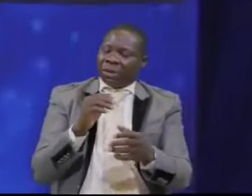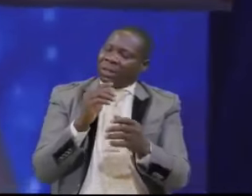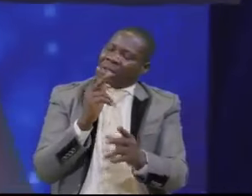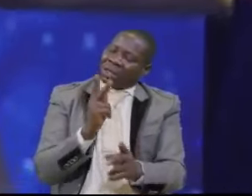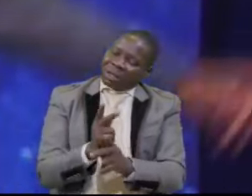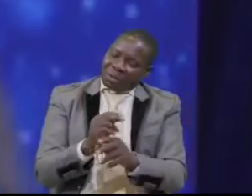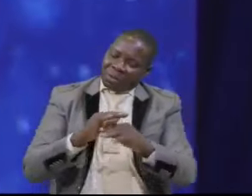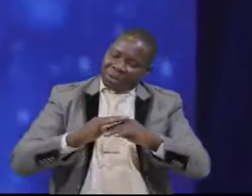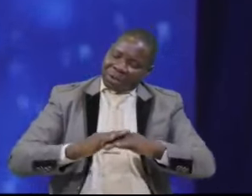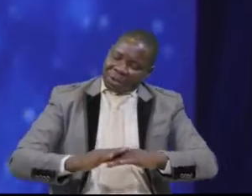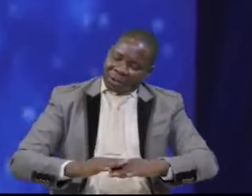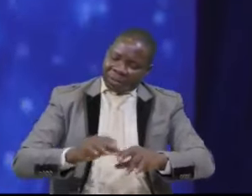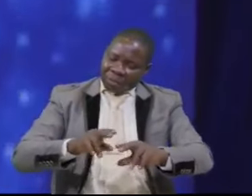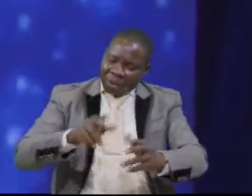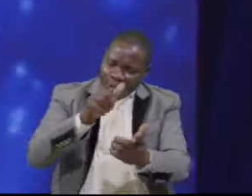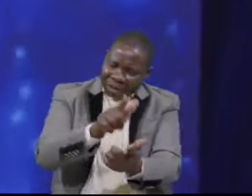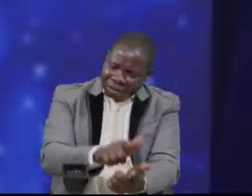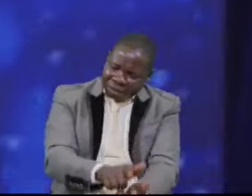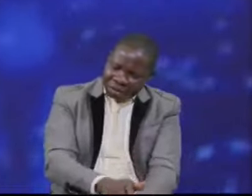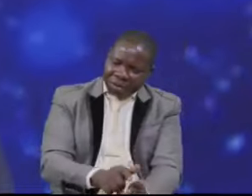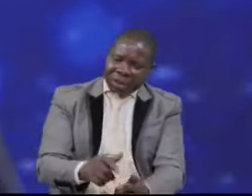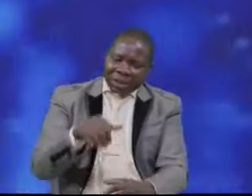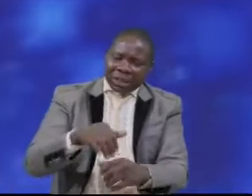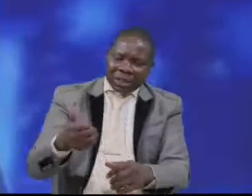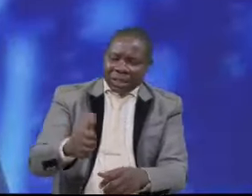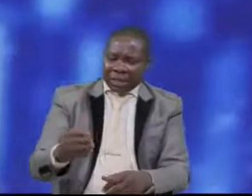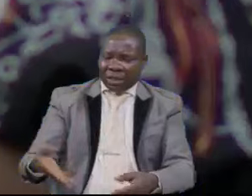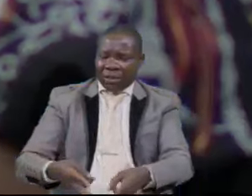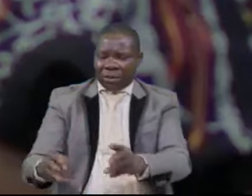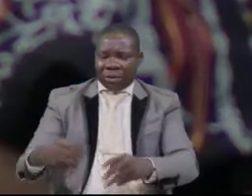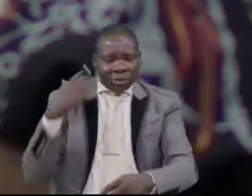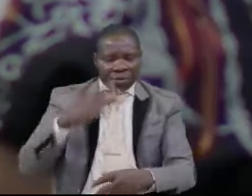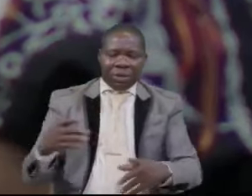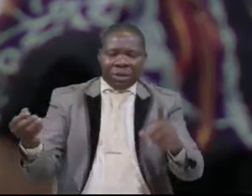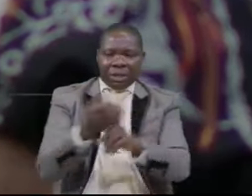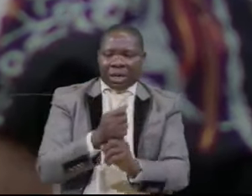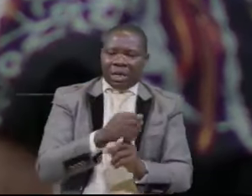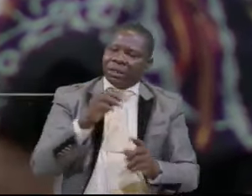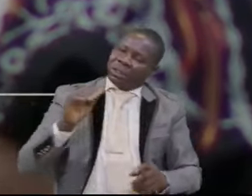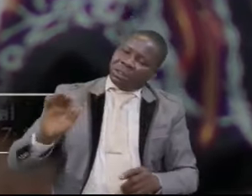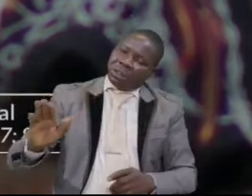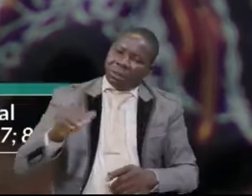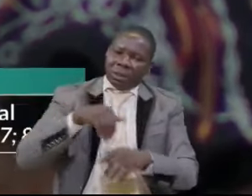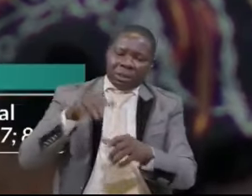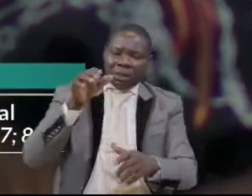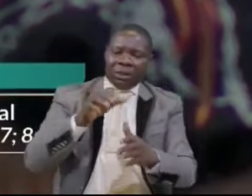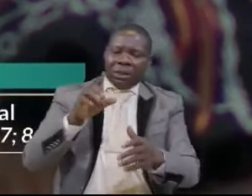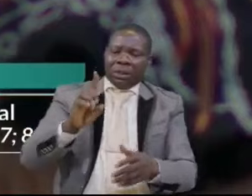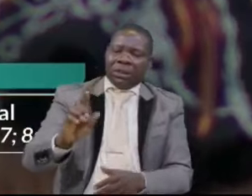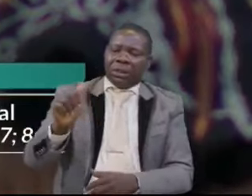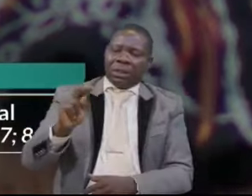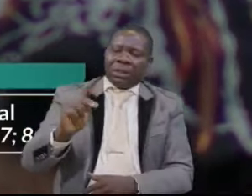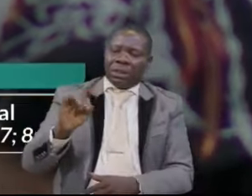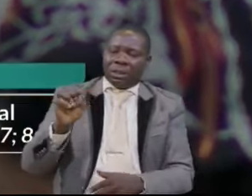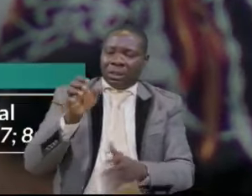Either way, we get him. And now in chapter 6 of Daniel, verse 10. Daniel chapter 6, we're looking